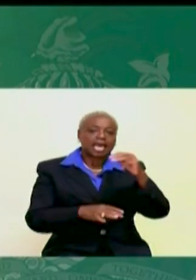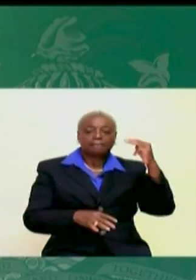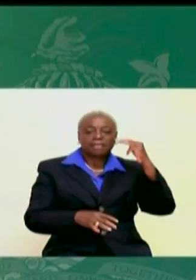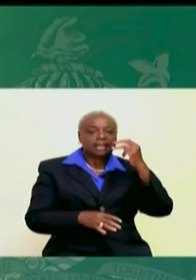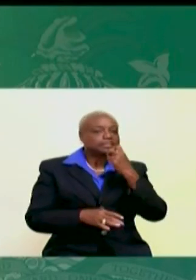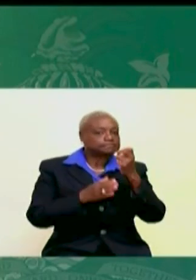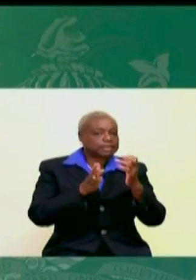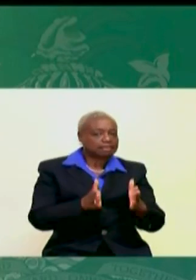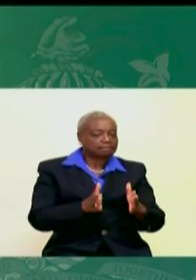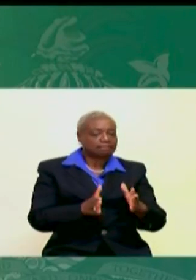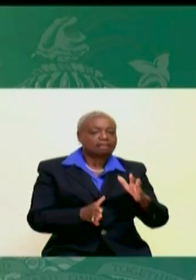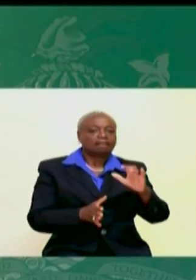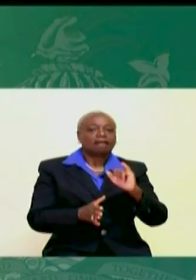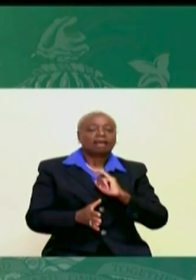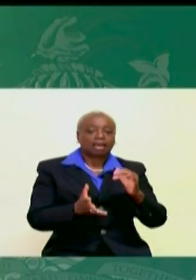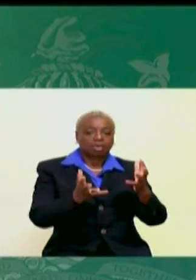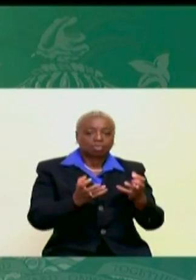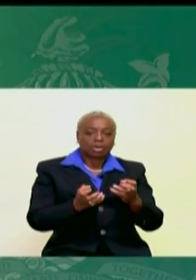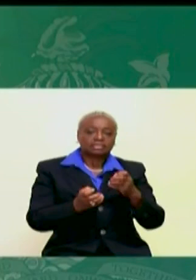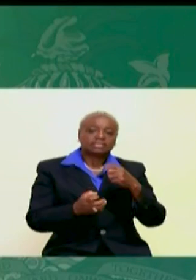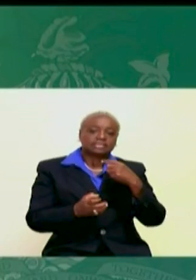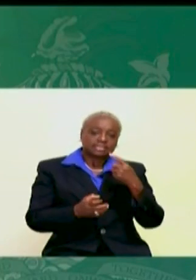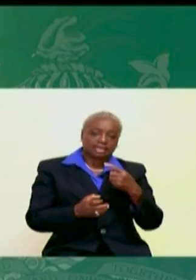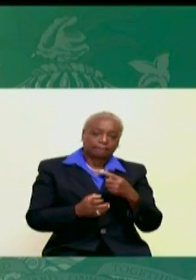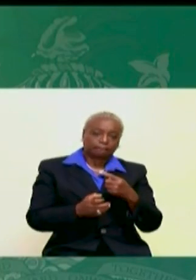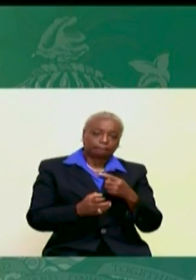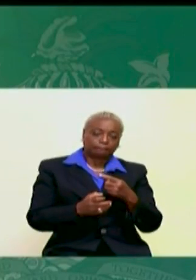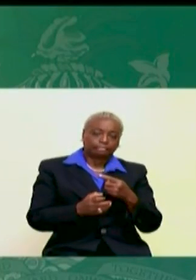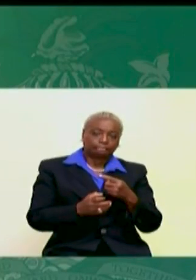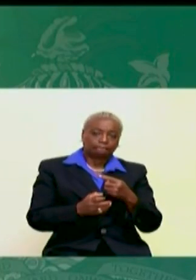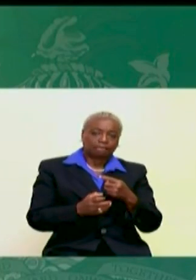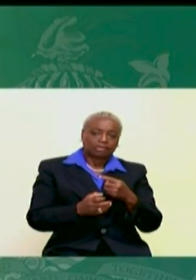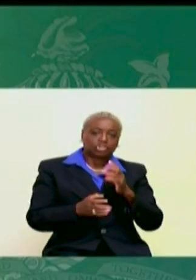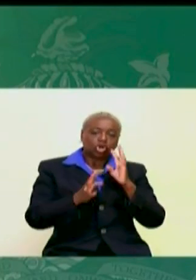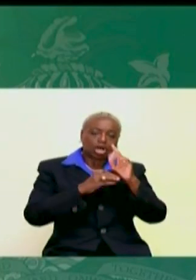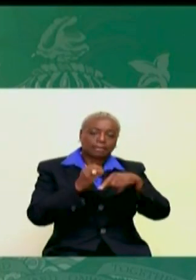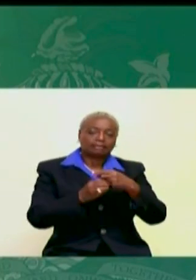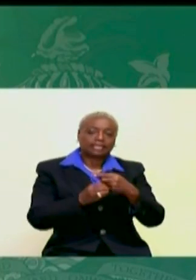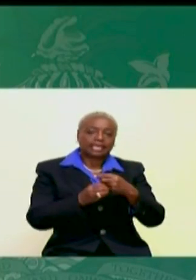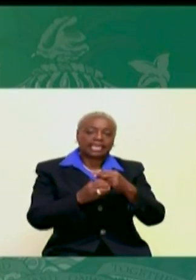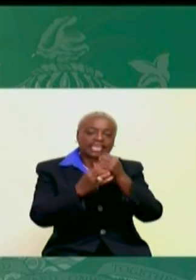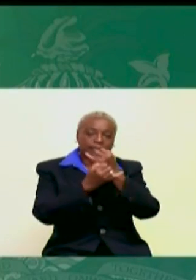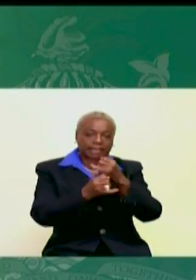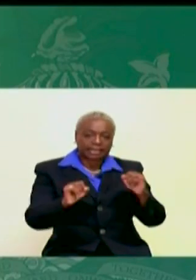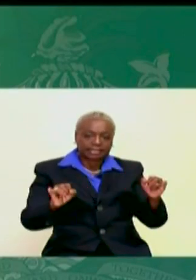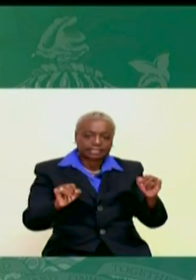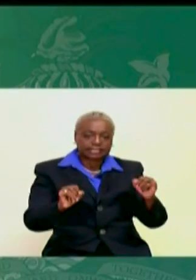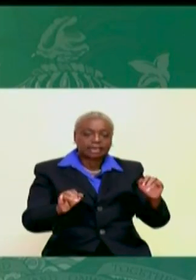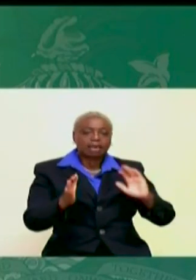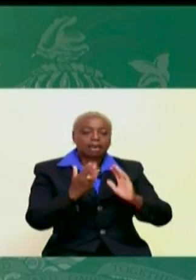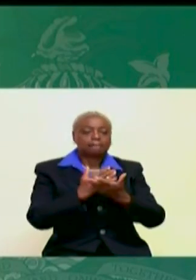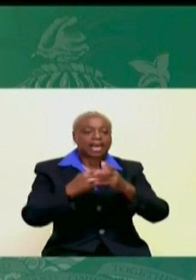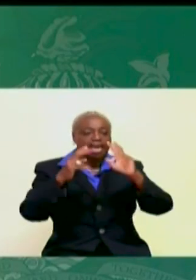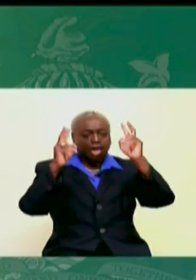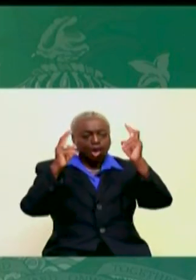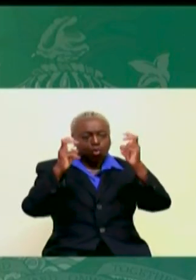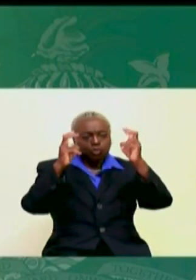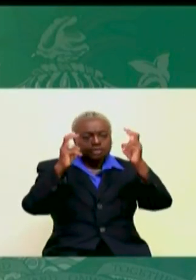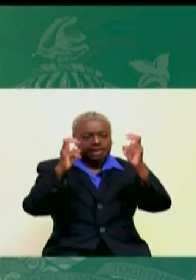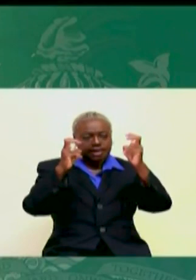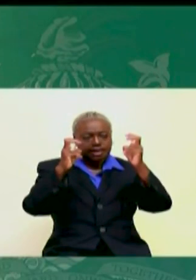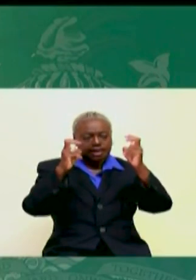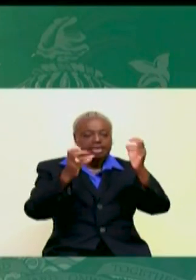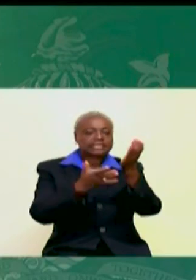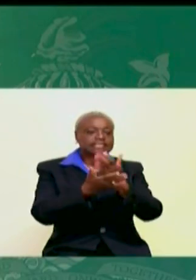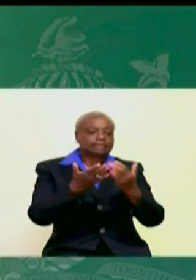to segue into independence by quoting something from Sir